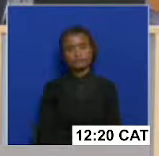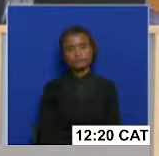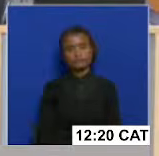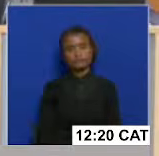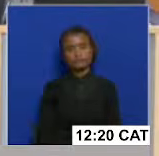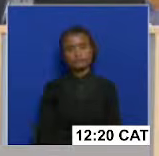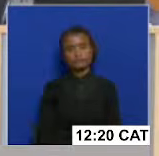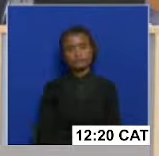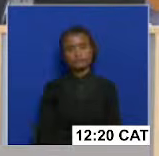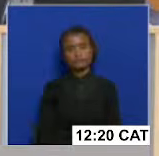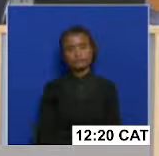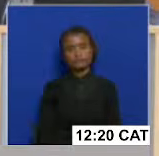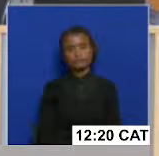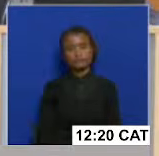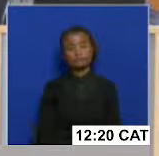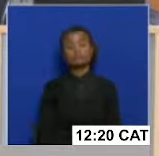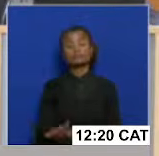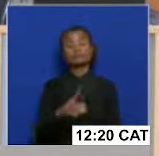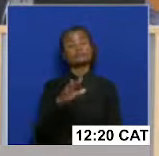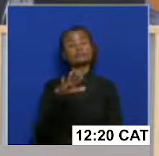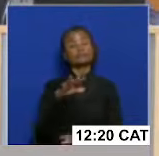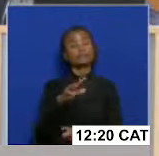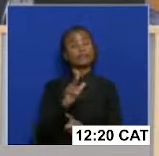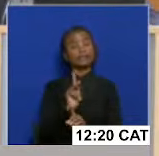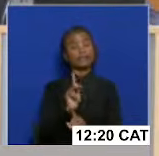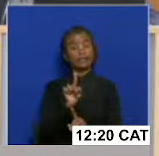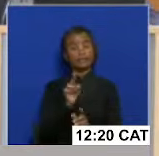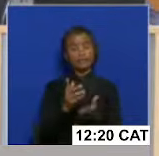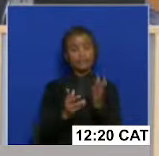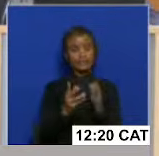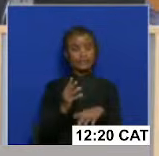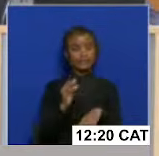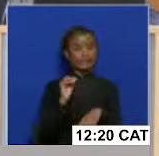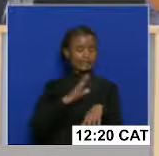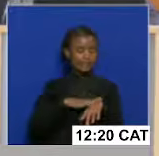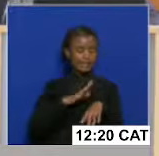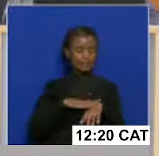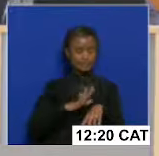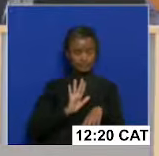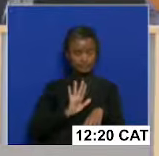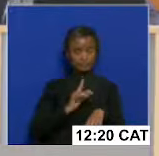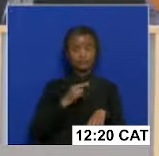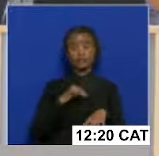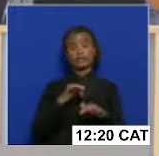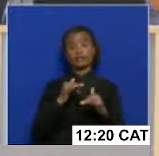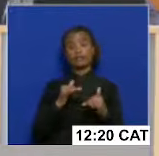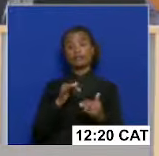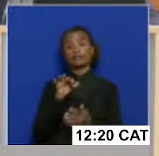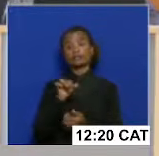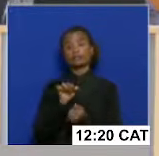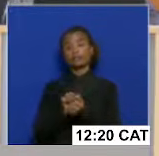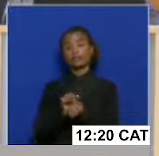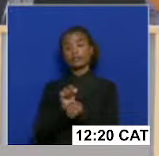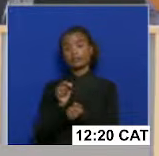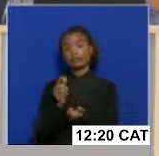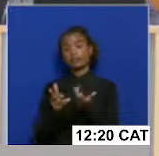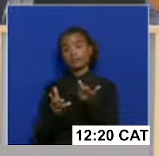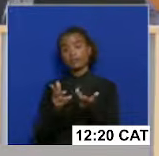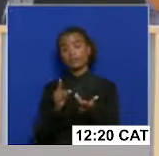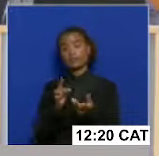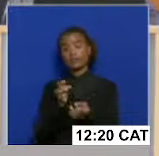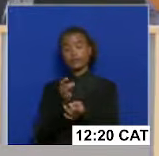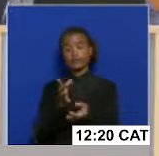Ms. K, in the interest of time, I gave you a summary that this would have involved a meeting at the engine garage in